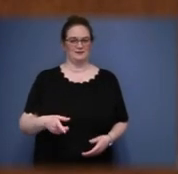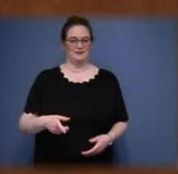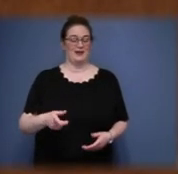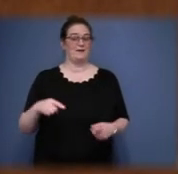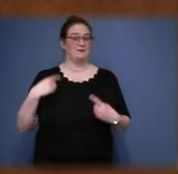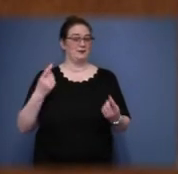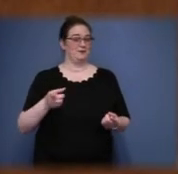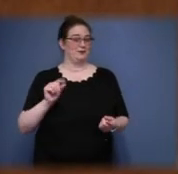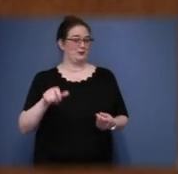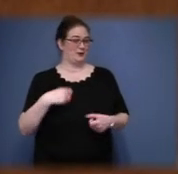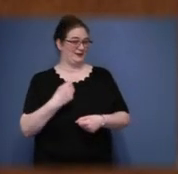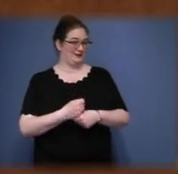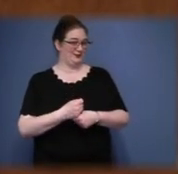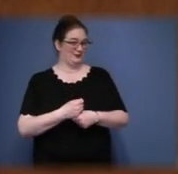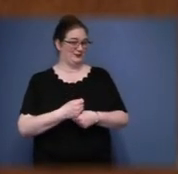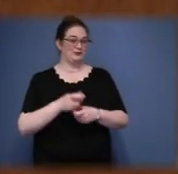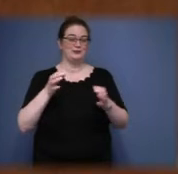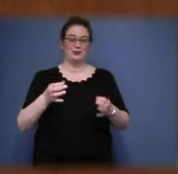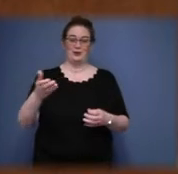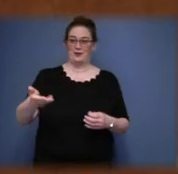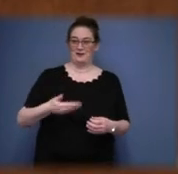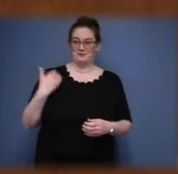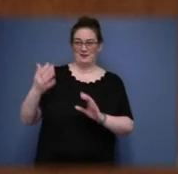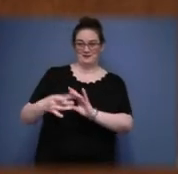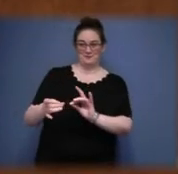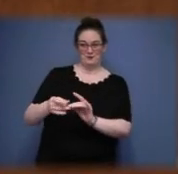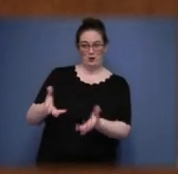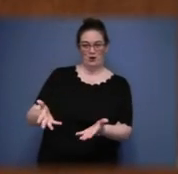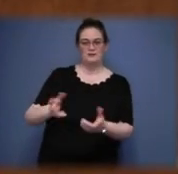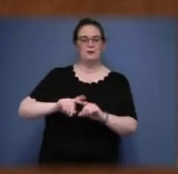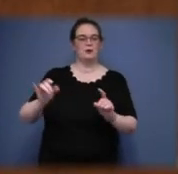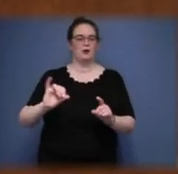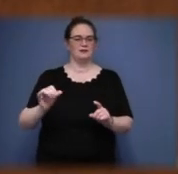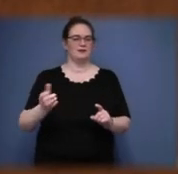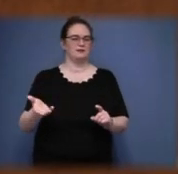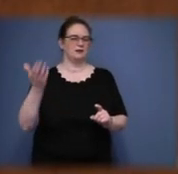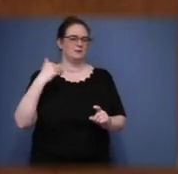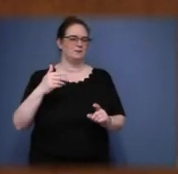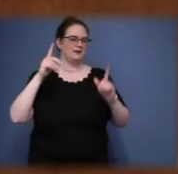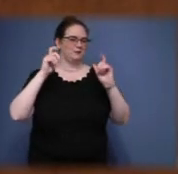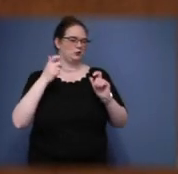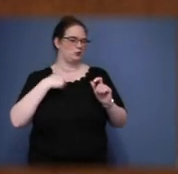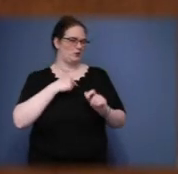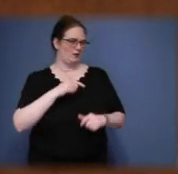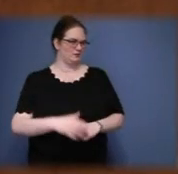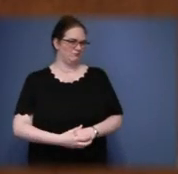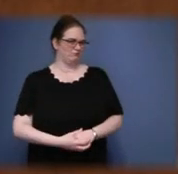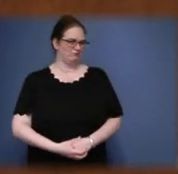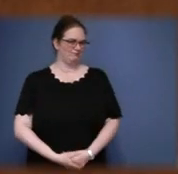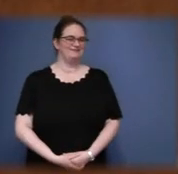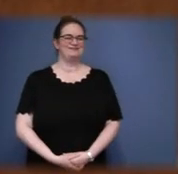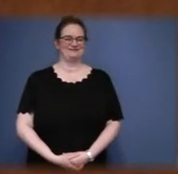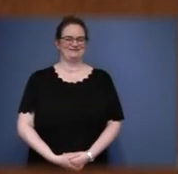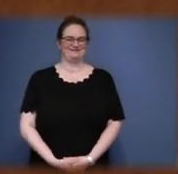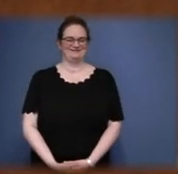Having been here for 20 years, you are certainly welcome to make some remarks, but we'd also like it if you'd come up and take a picture with us.